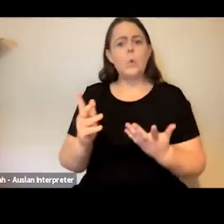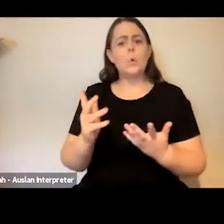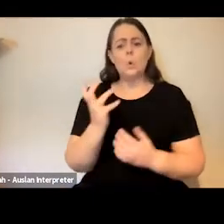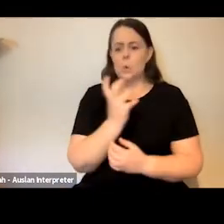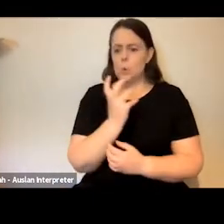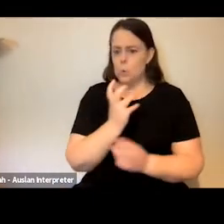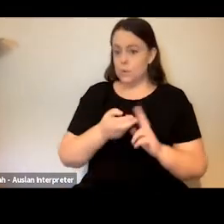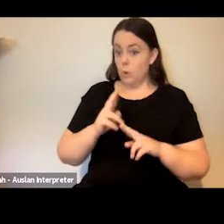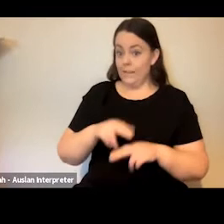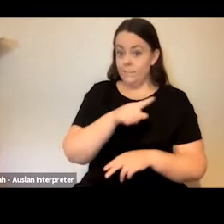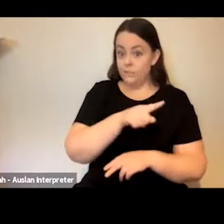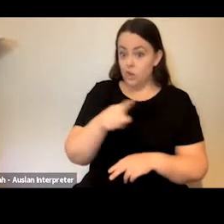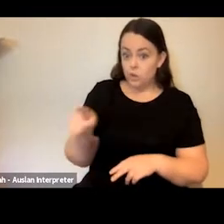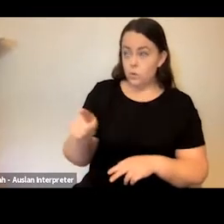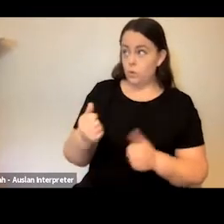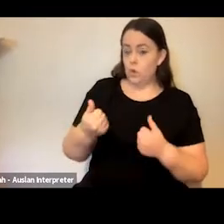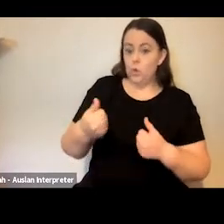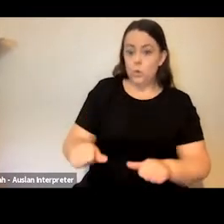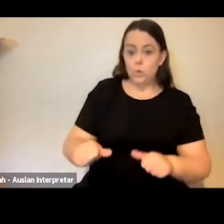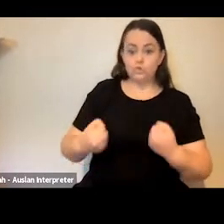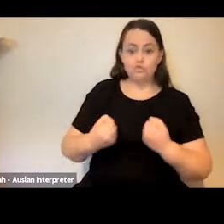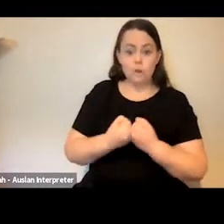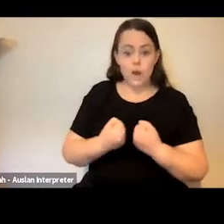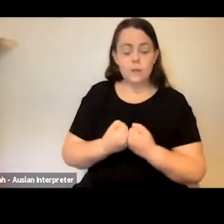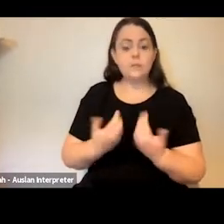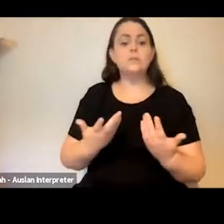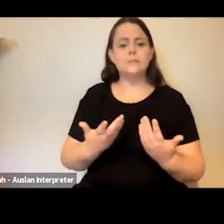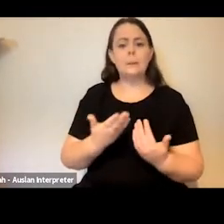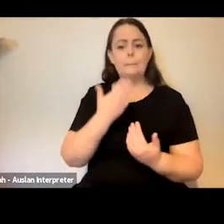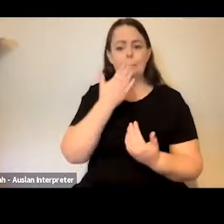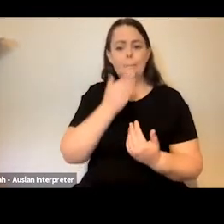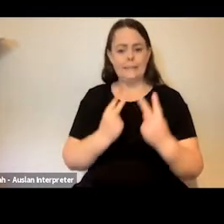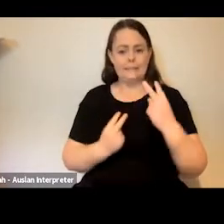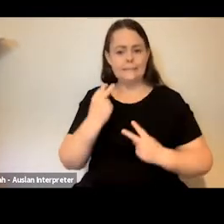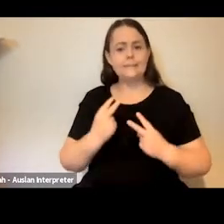their use to kind of employ harm reduction strategies when doing so.